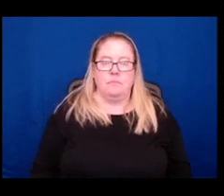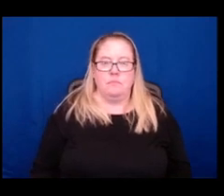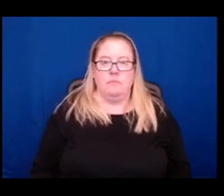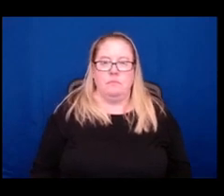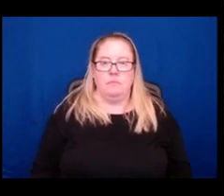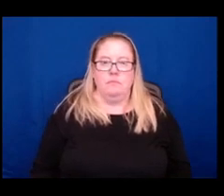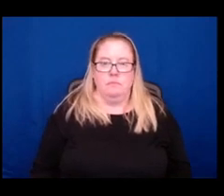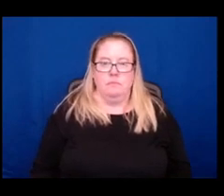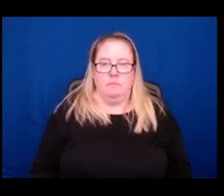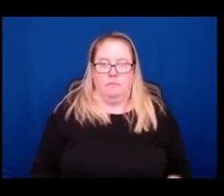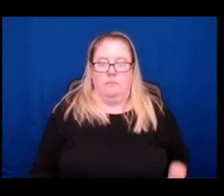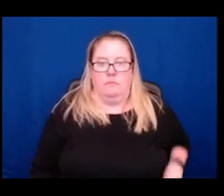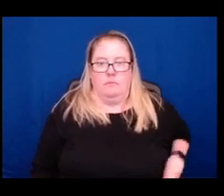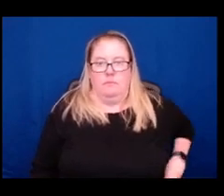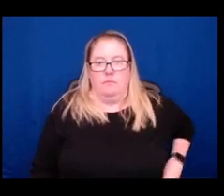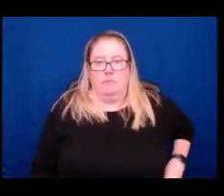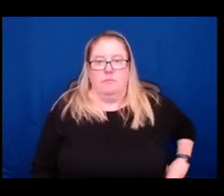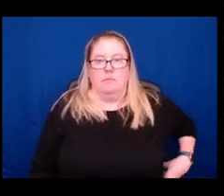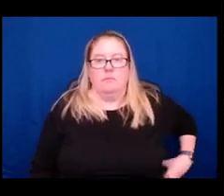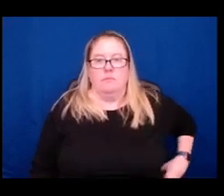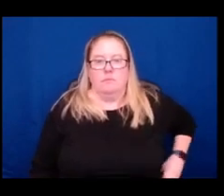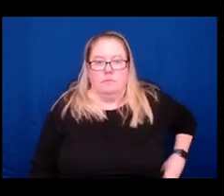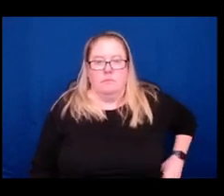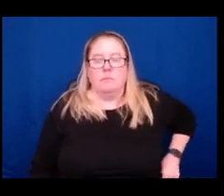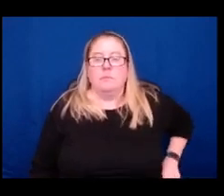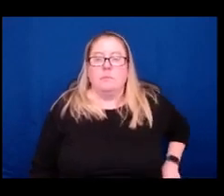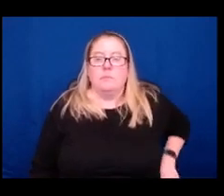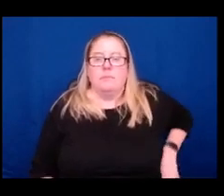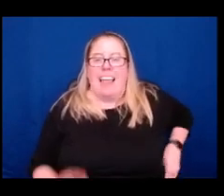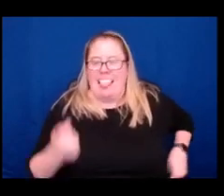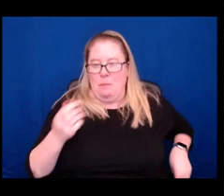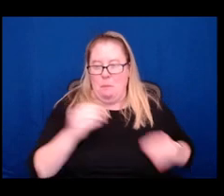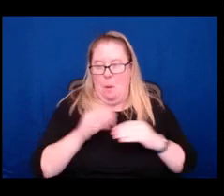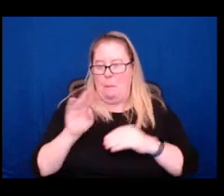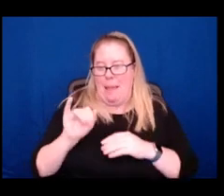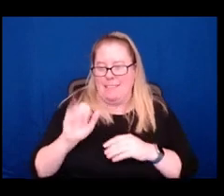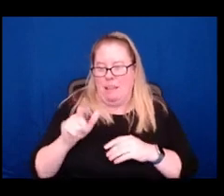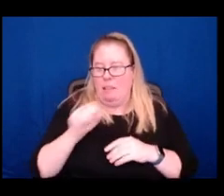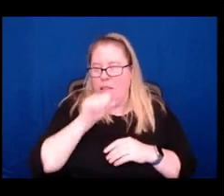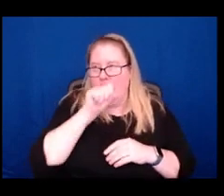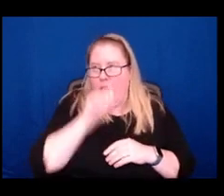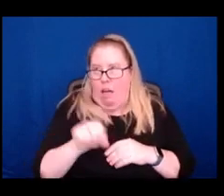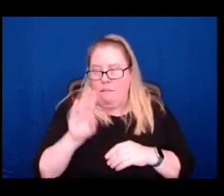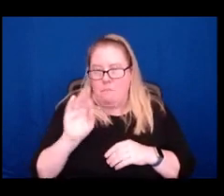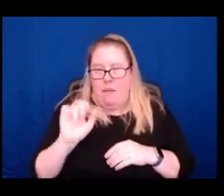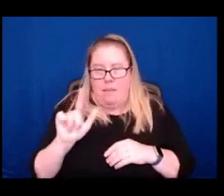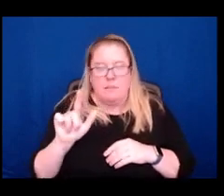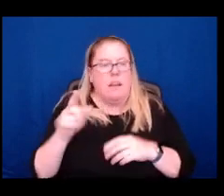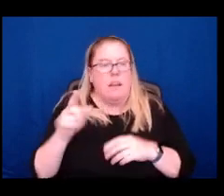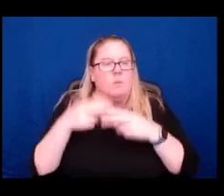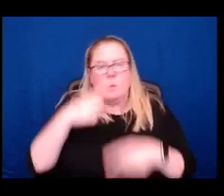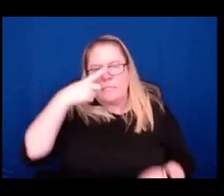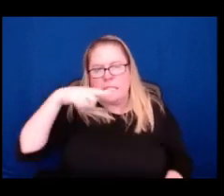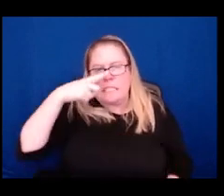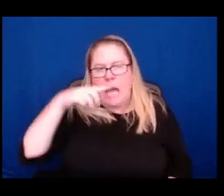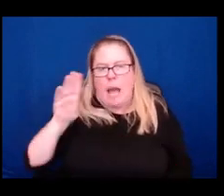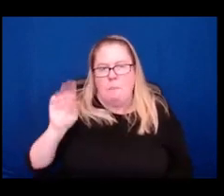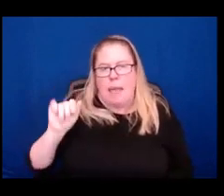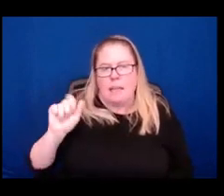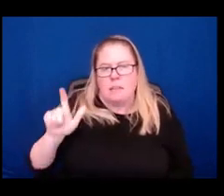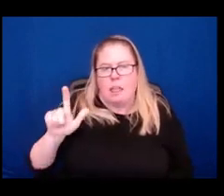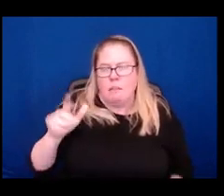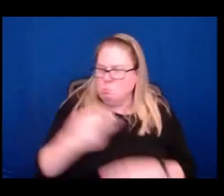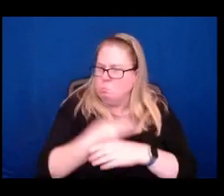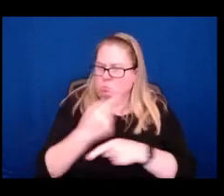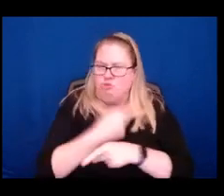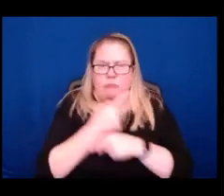All right, I'm going to do a little bit more basil because I love basil. This is Thai basil, you all. You can use regular green basil, that's just